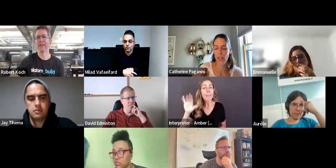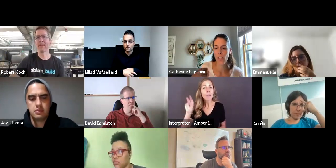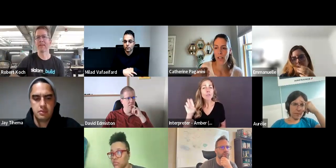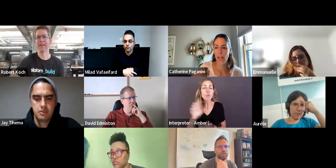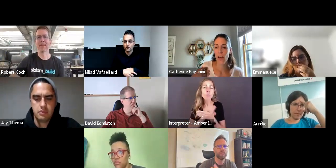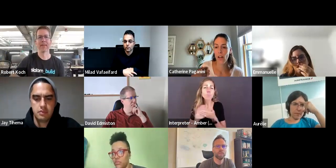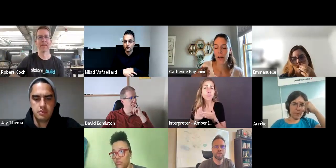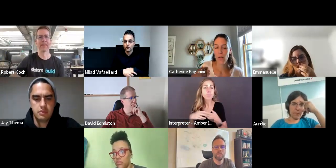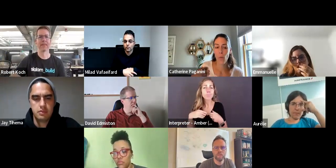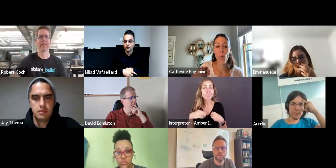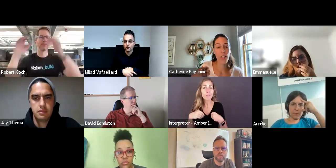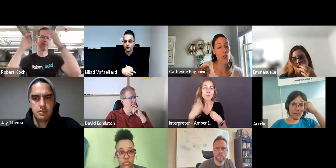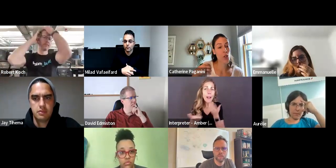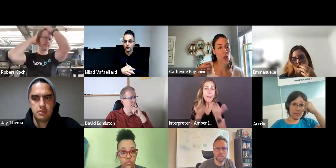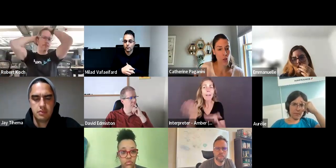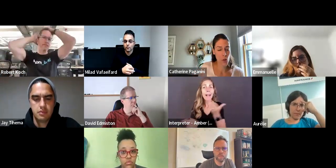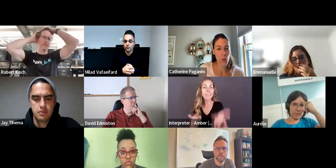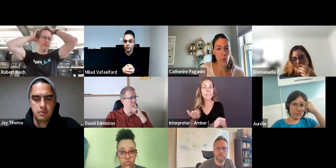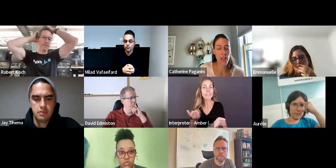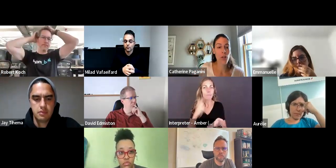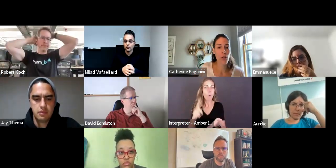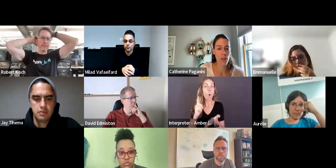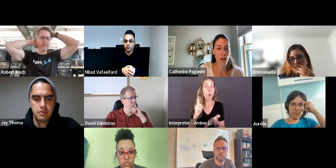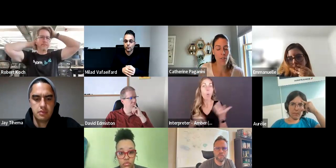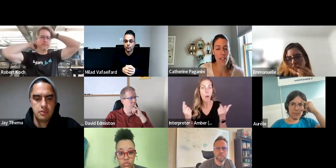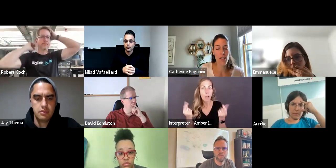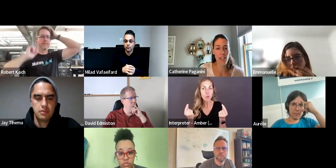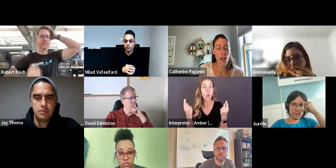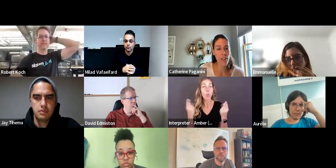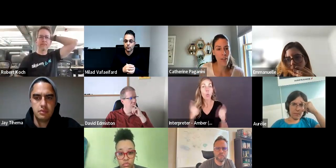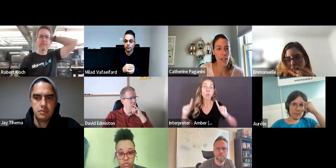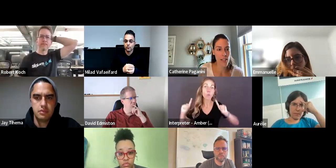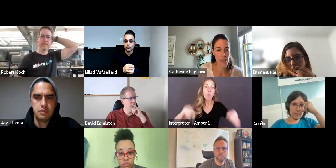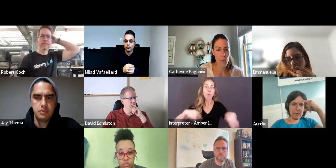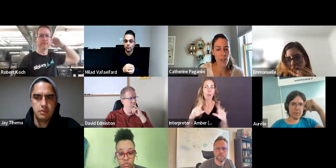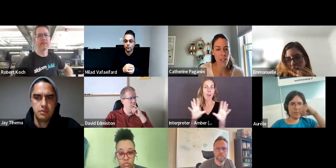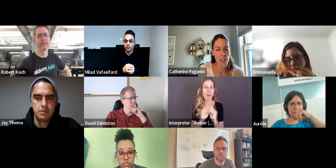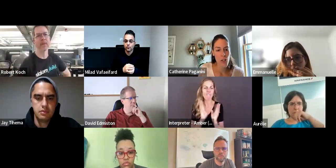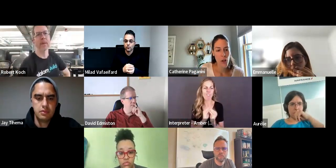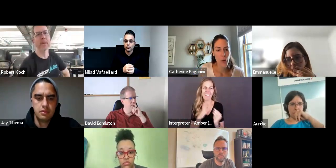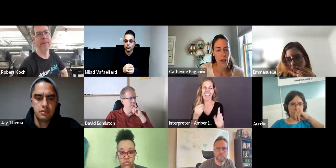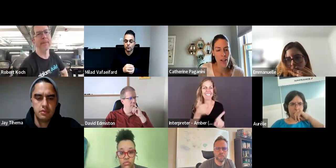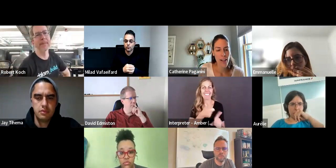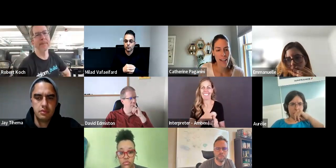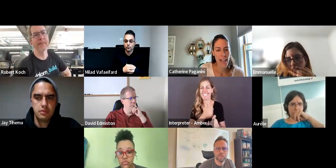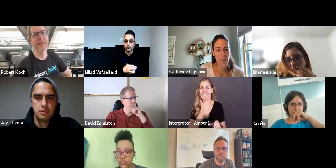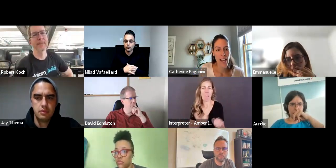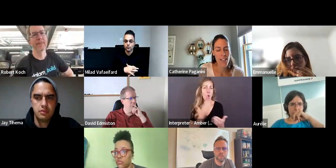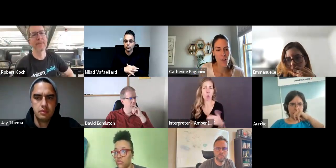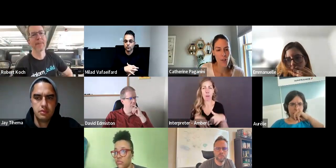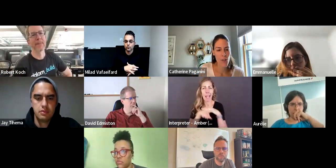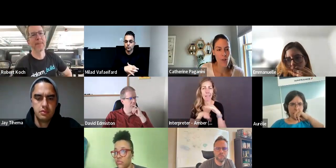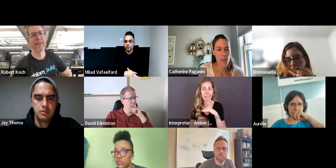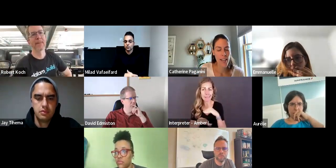recommendations on what you should do when you go to a conference that is not very accessible. So I kind